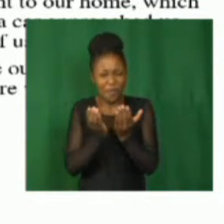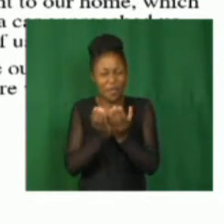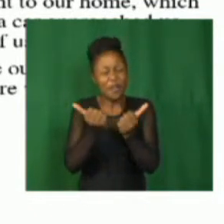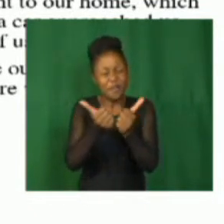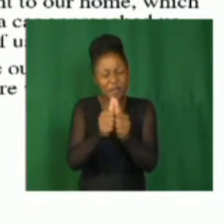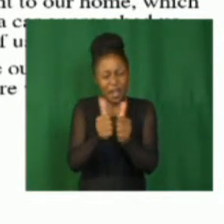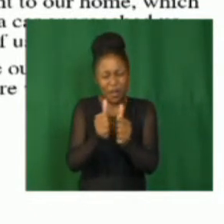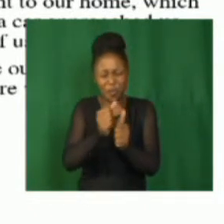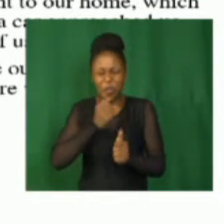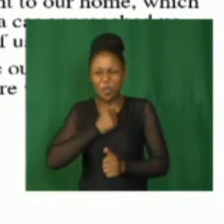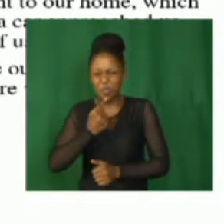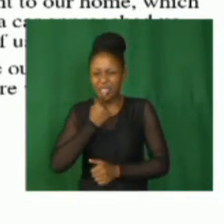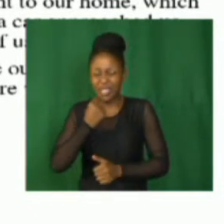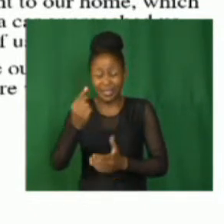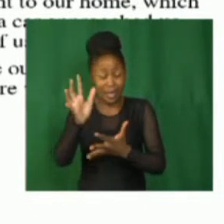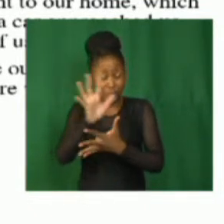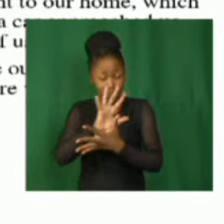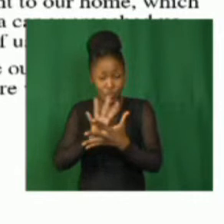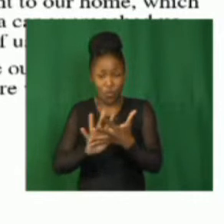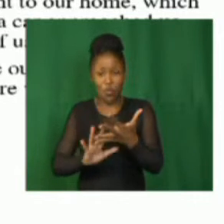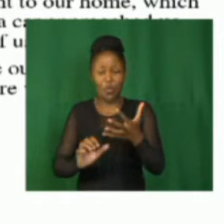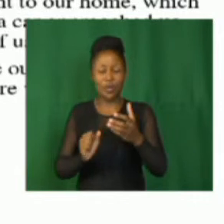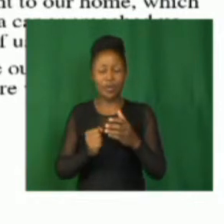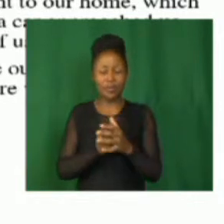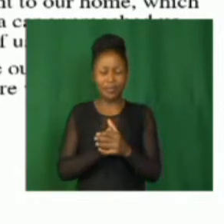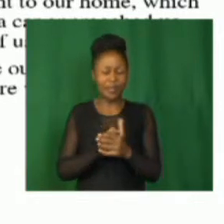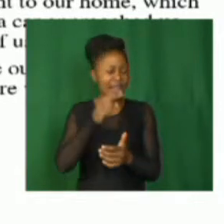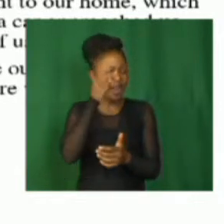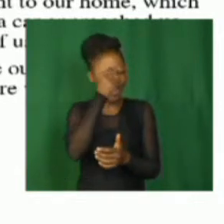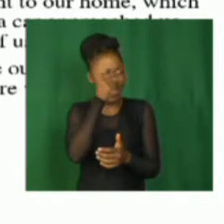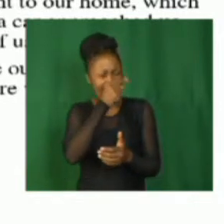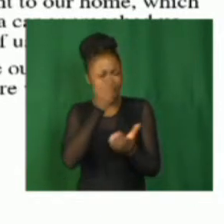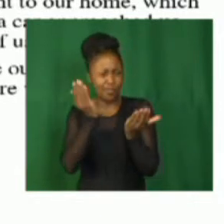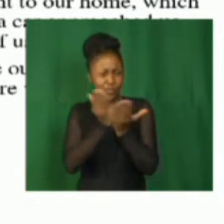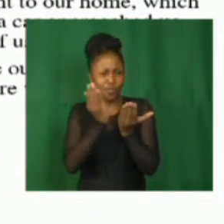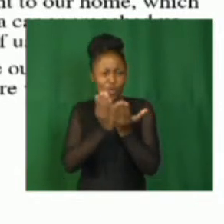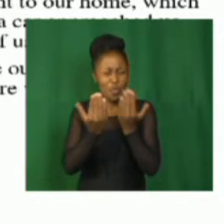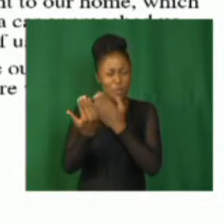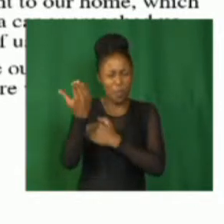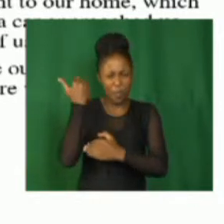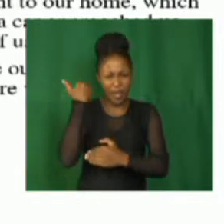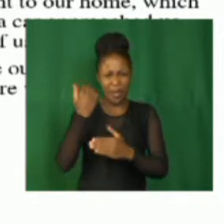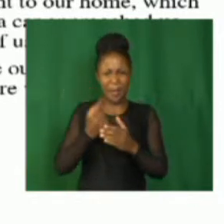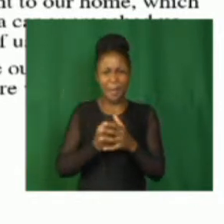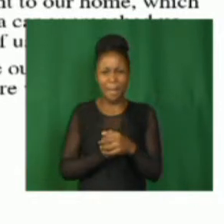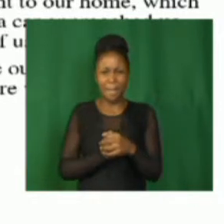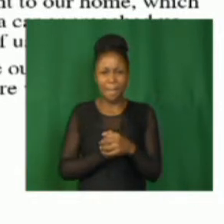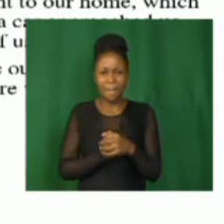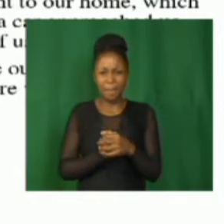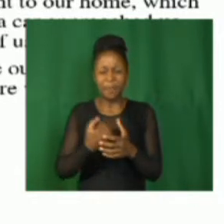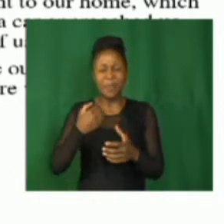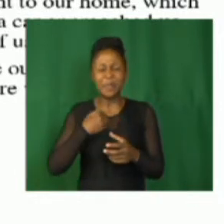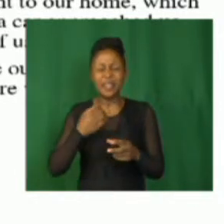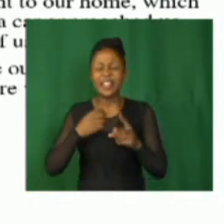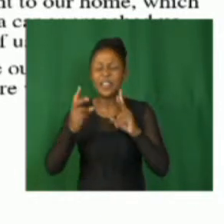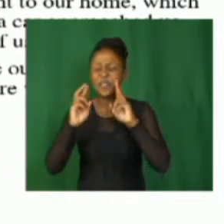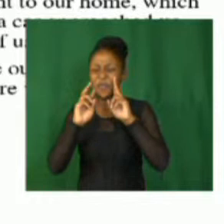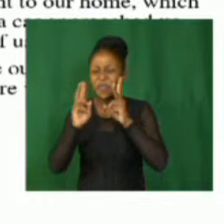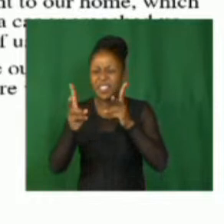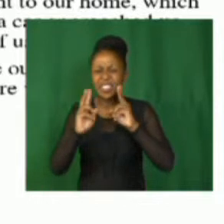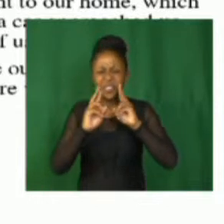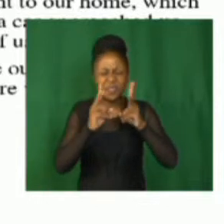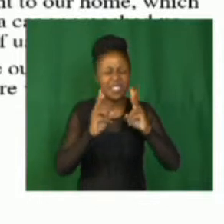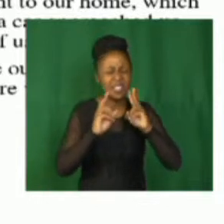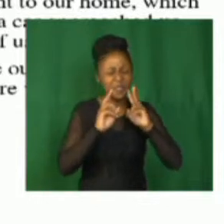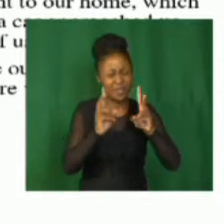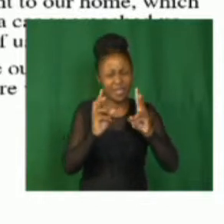School. This is what my friend told me. I once visited a friend's house in